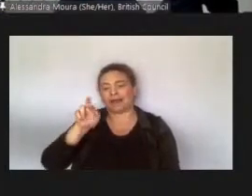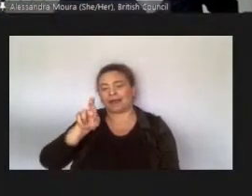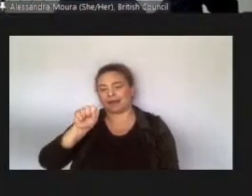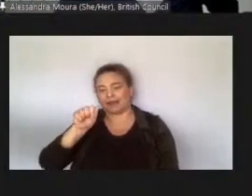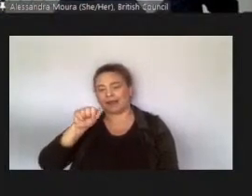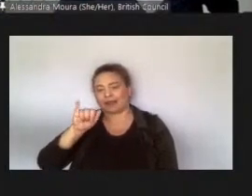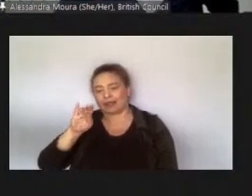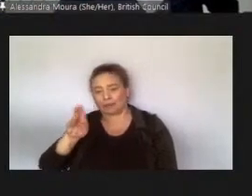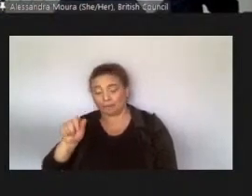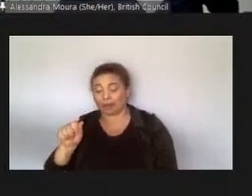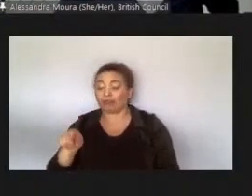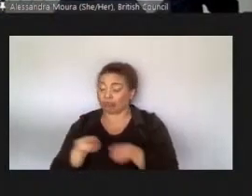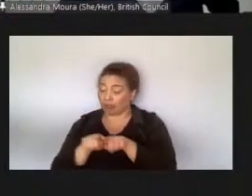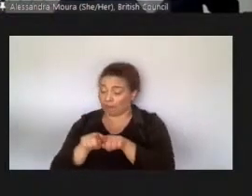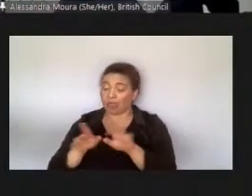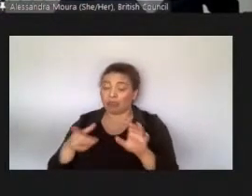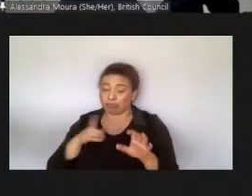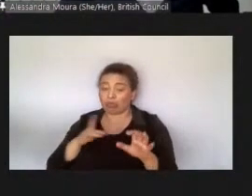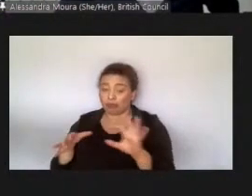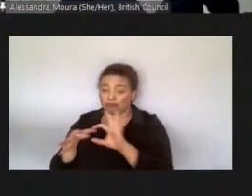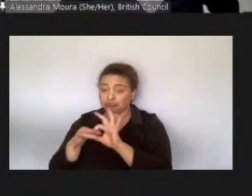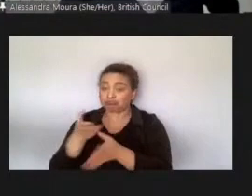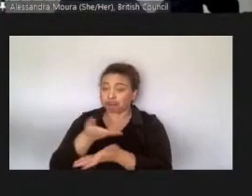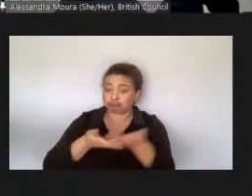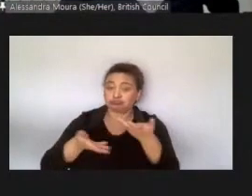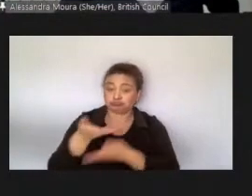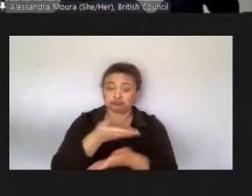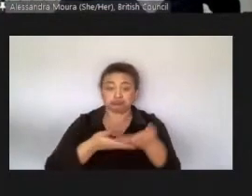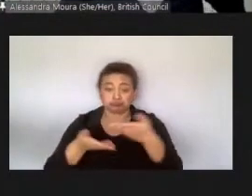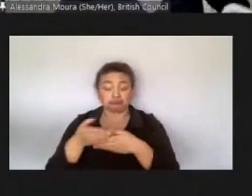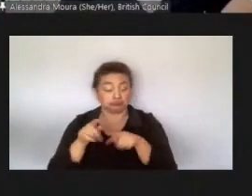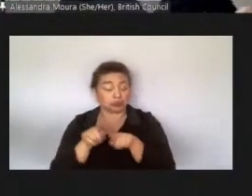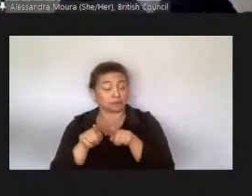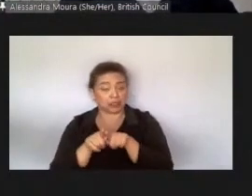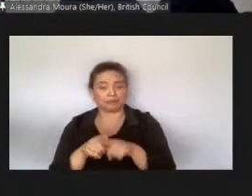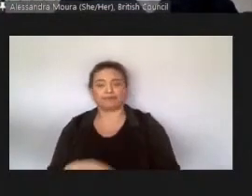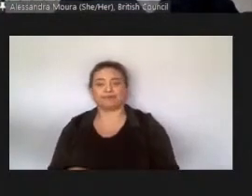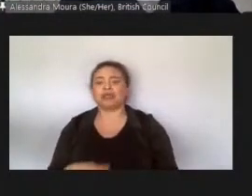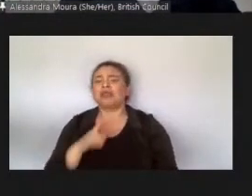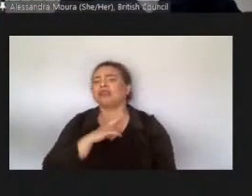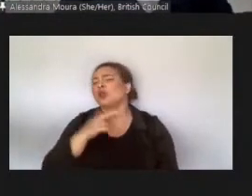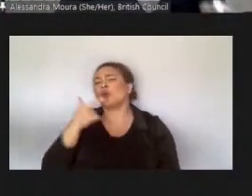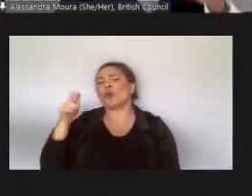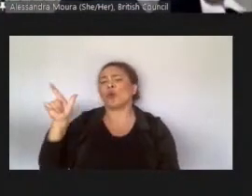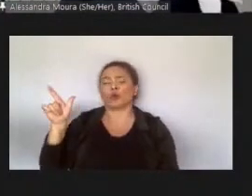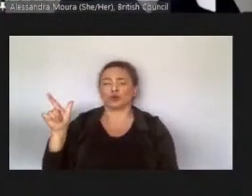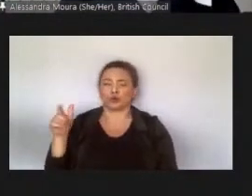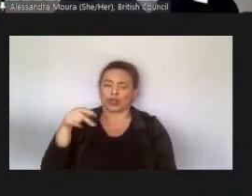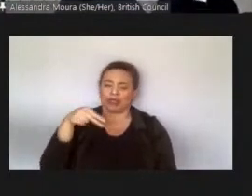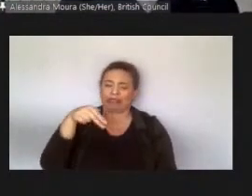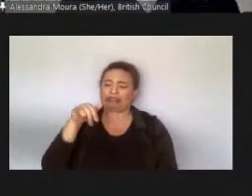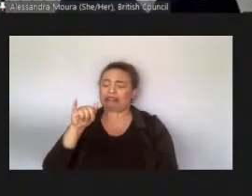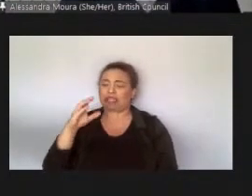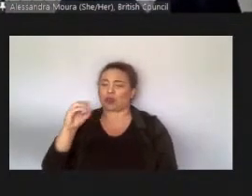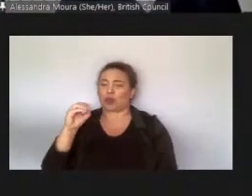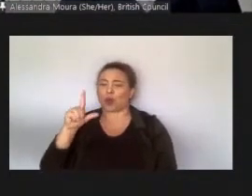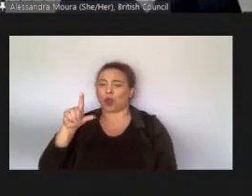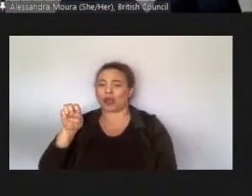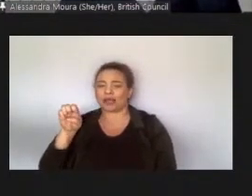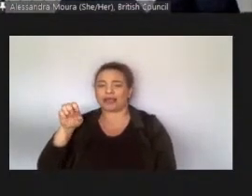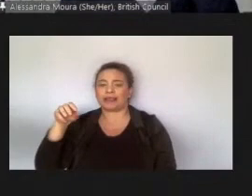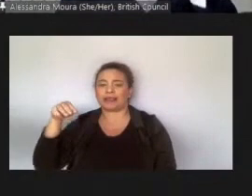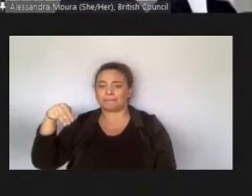Yeah, and one more, I think, from Nicole Machado. The turning point was when